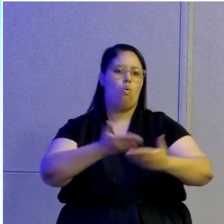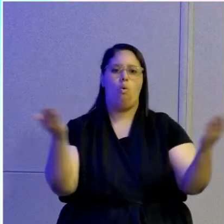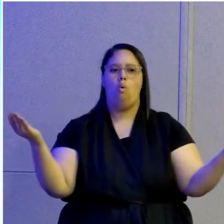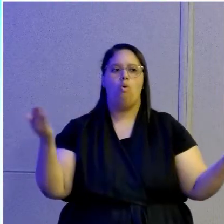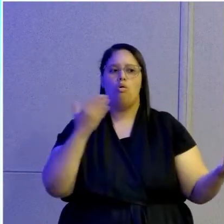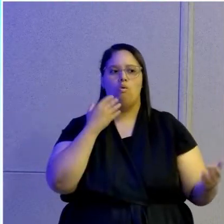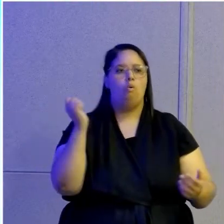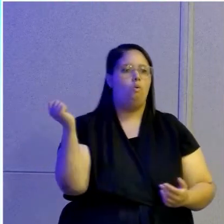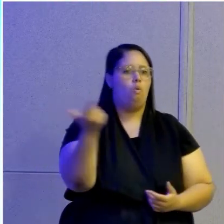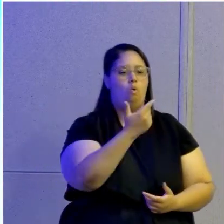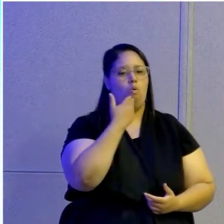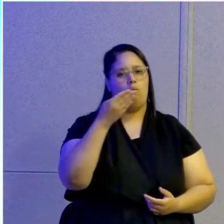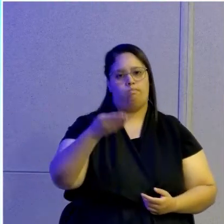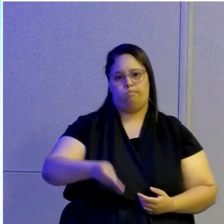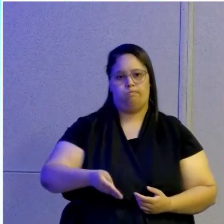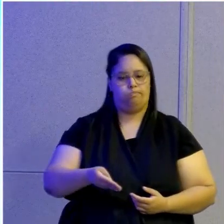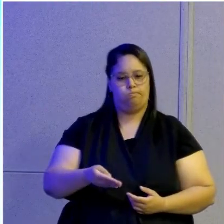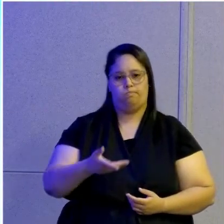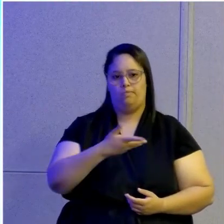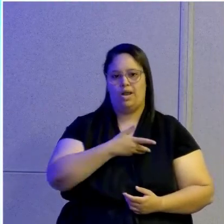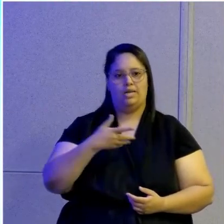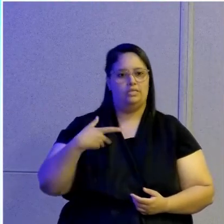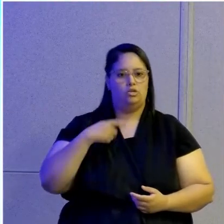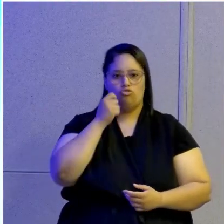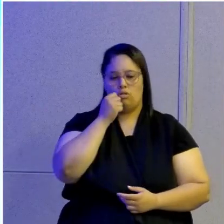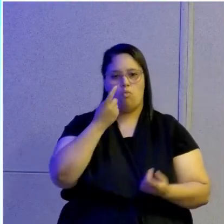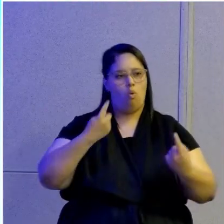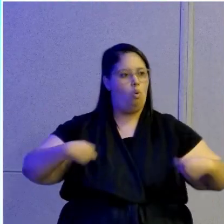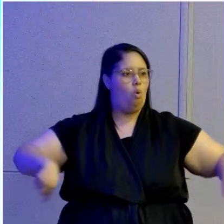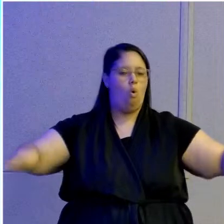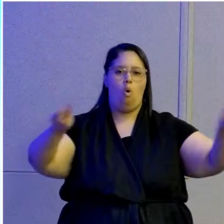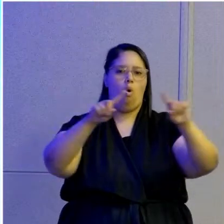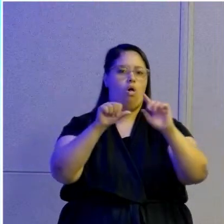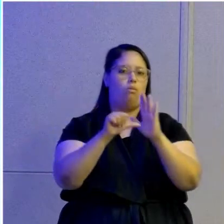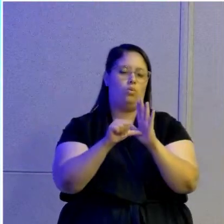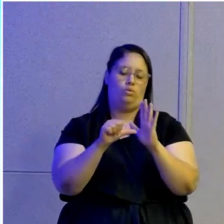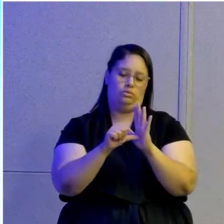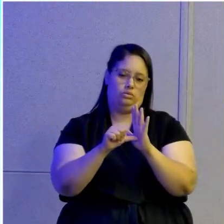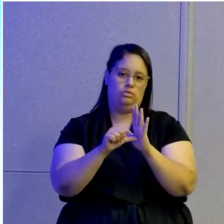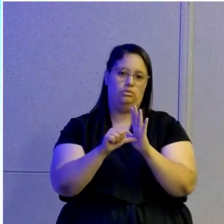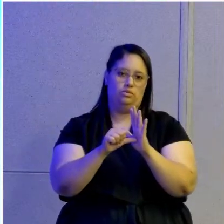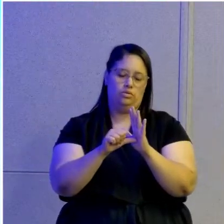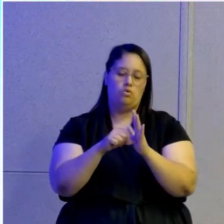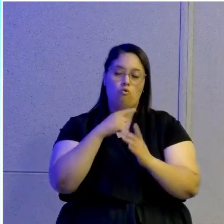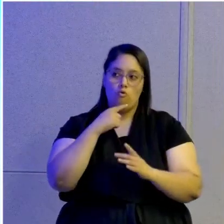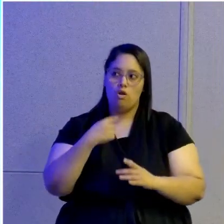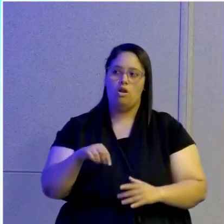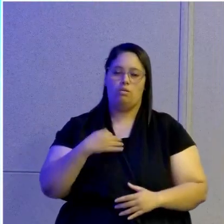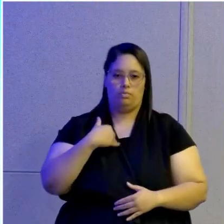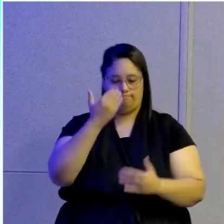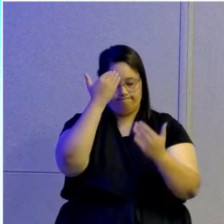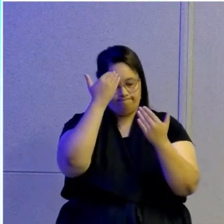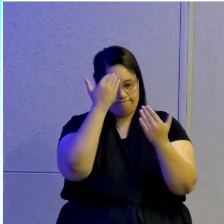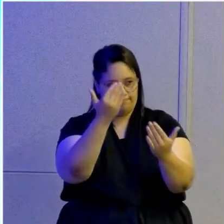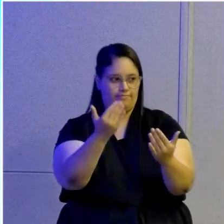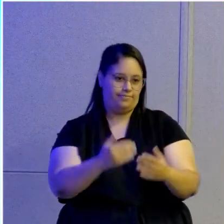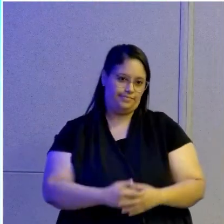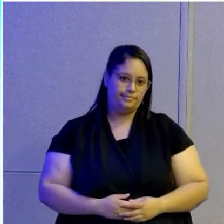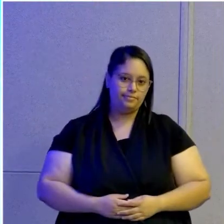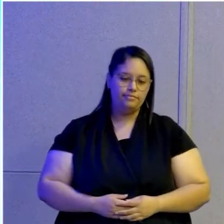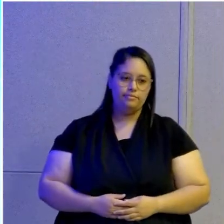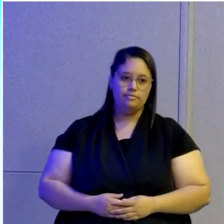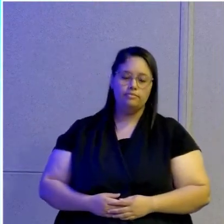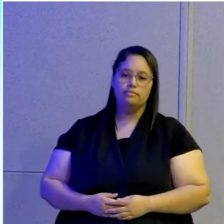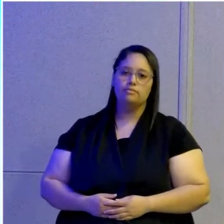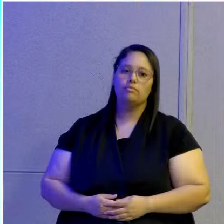here. Ladies and gentlemen, you are all important. I really greet you. It is really